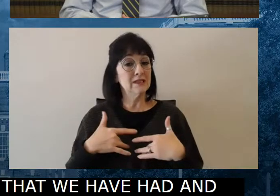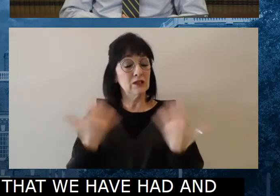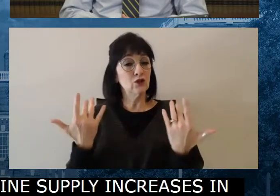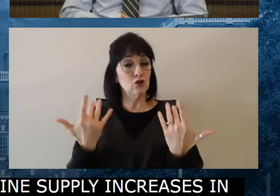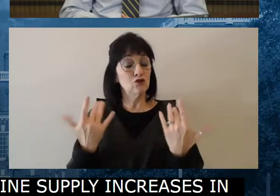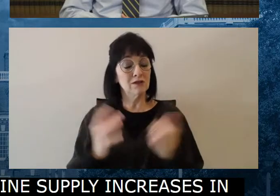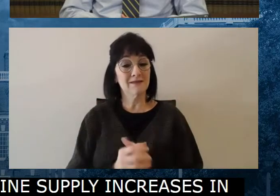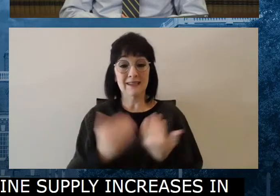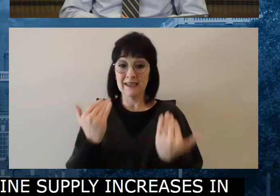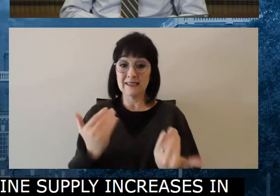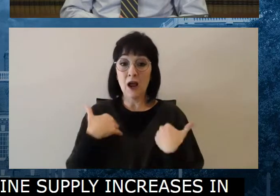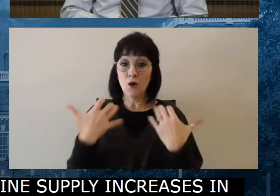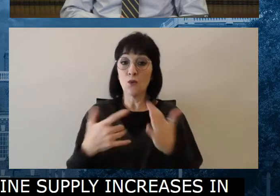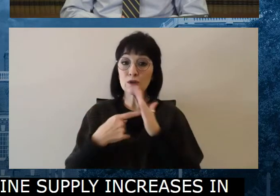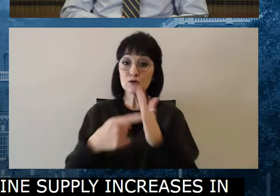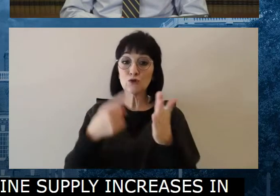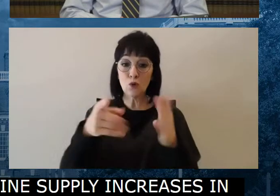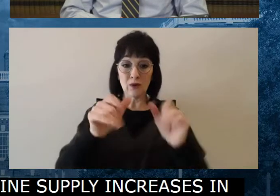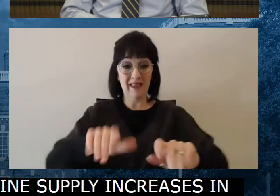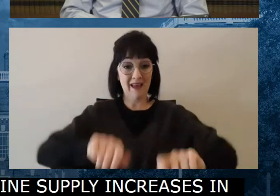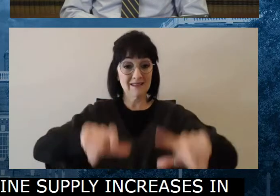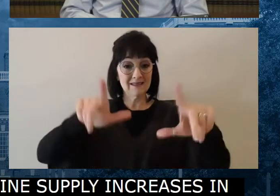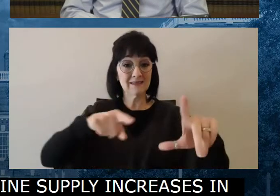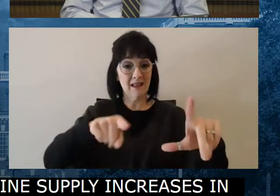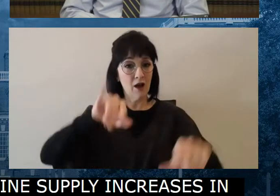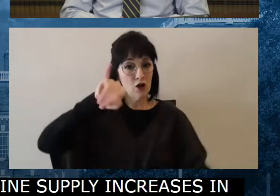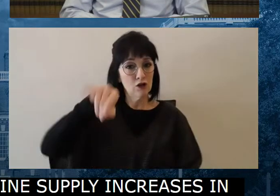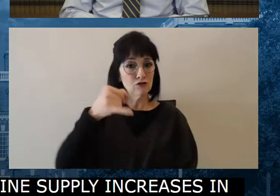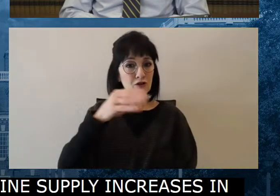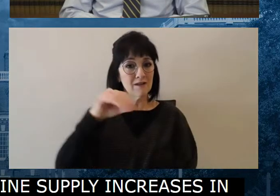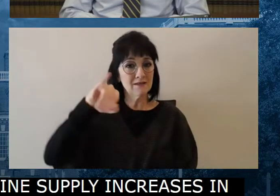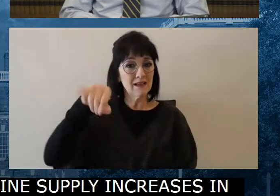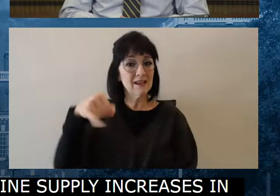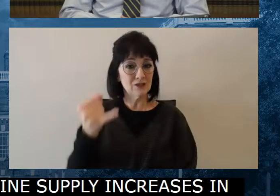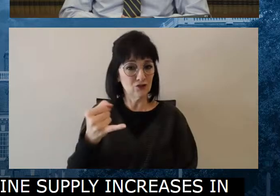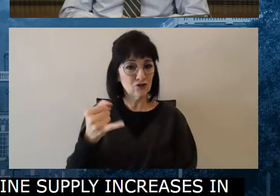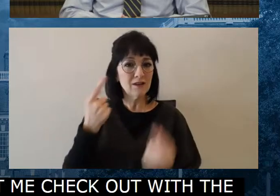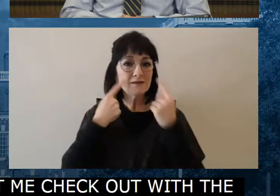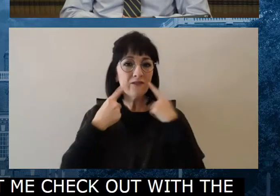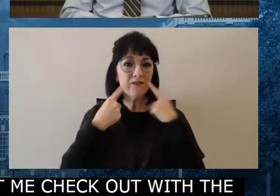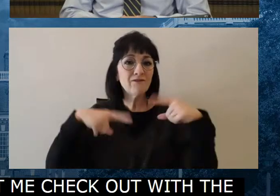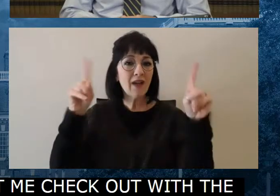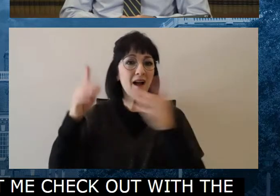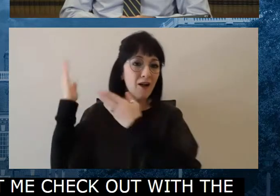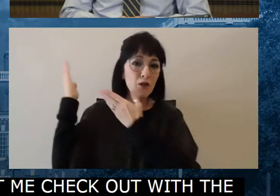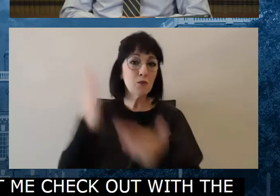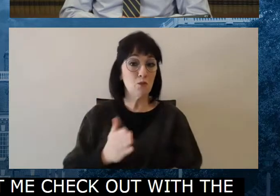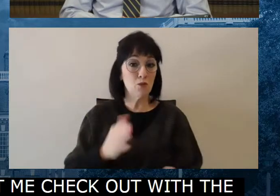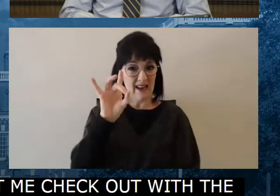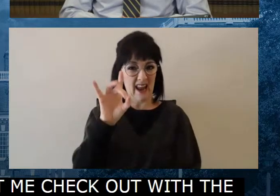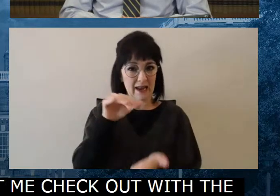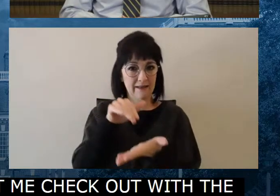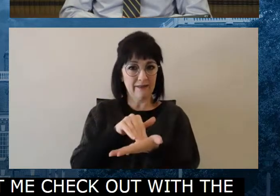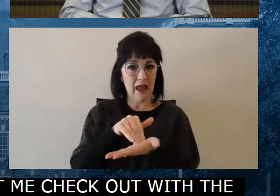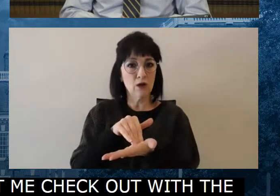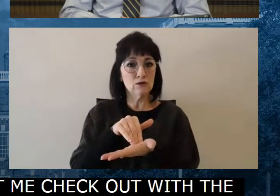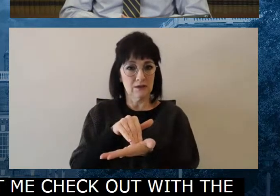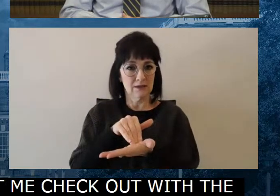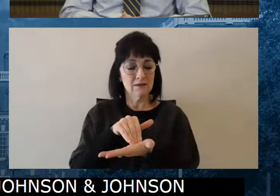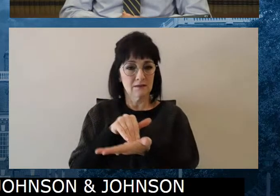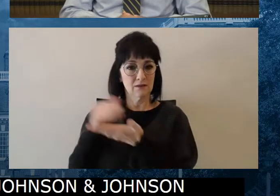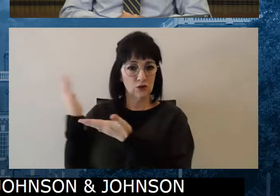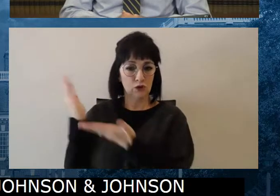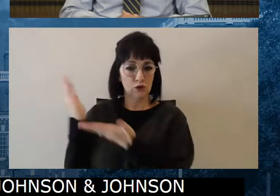that shows the delivery of the Johnson & Johnson vaccine to our state, 8,000 doses as I understand